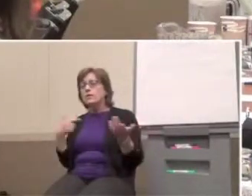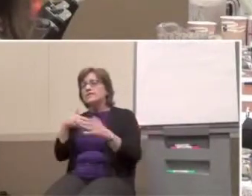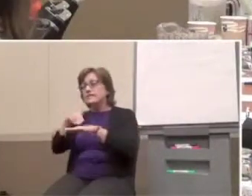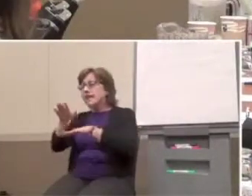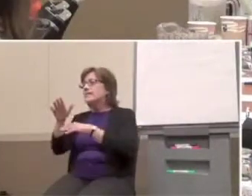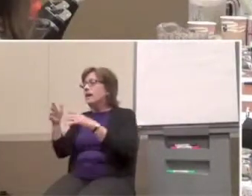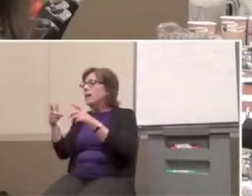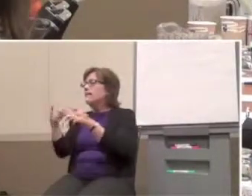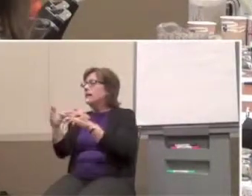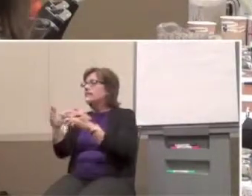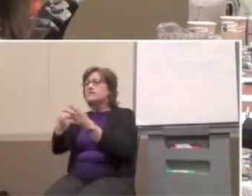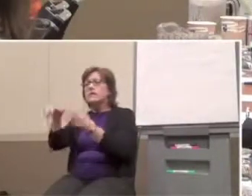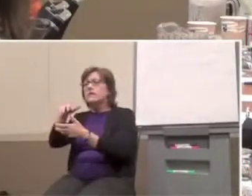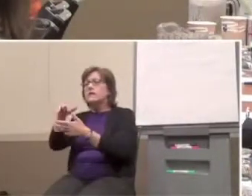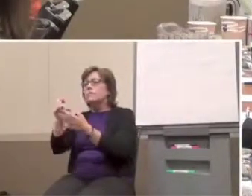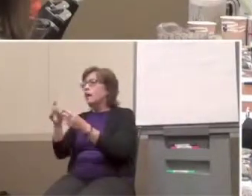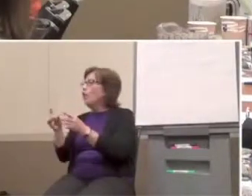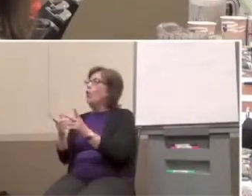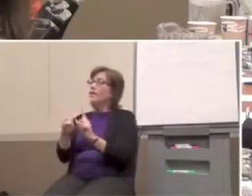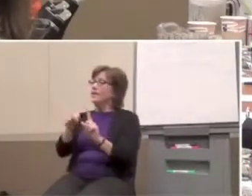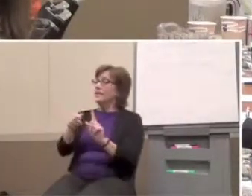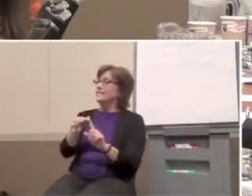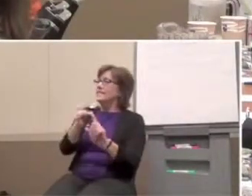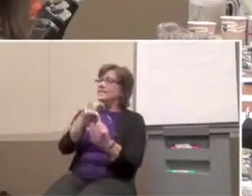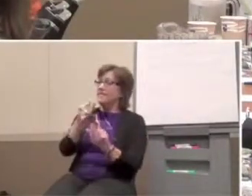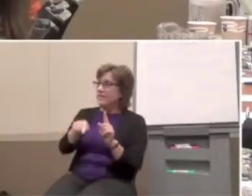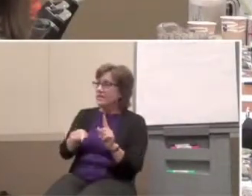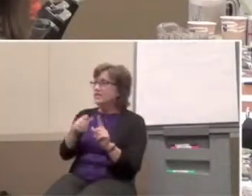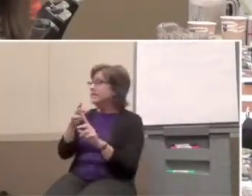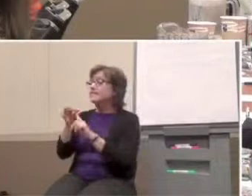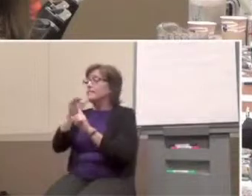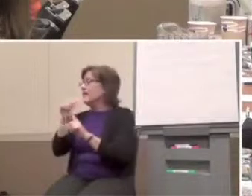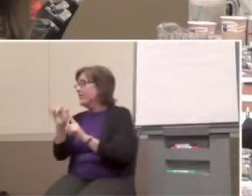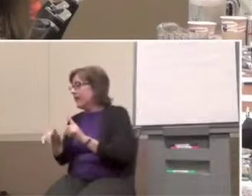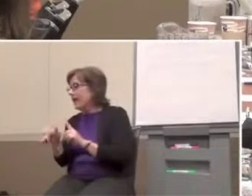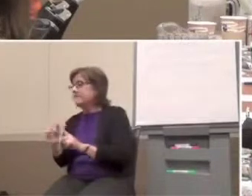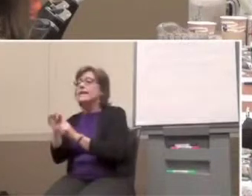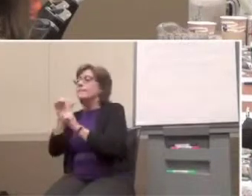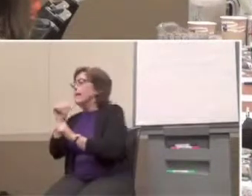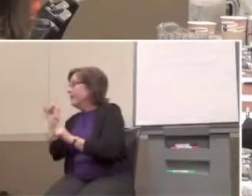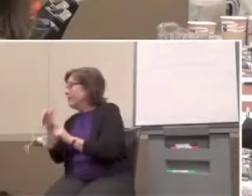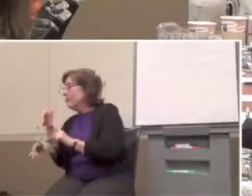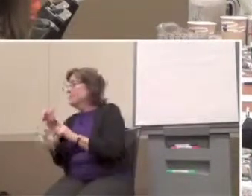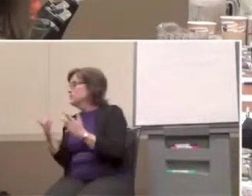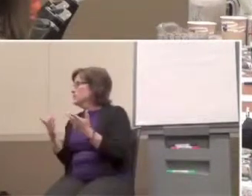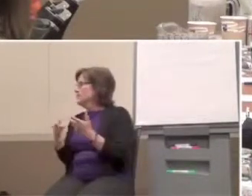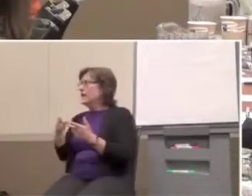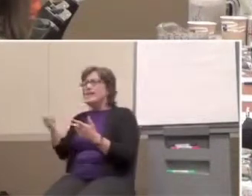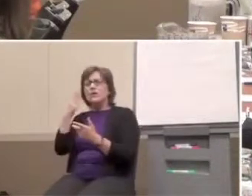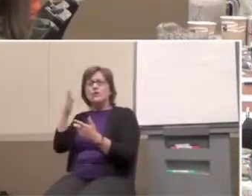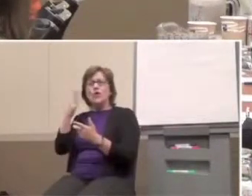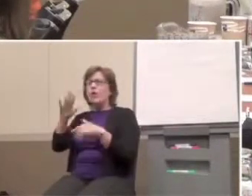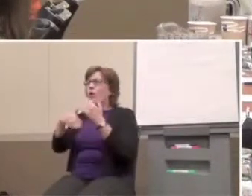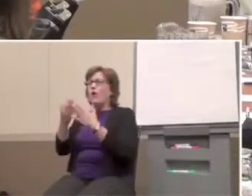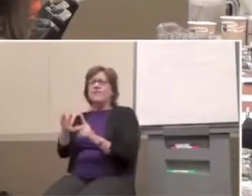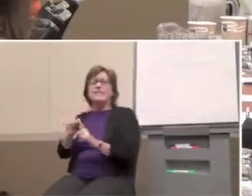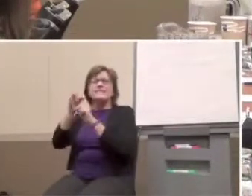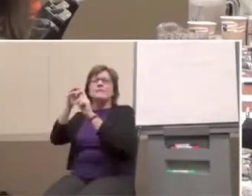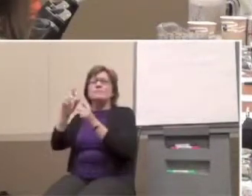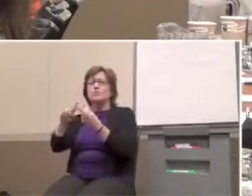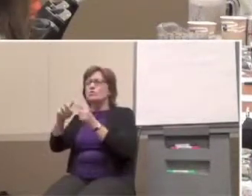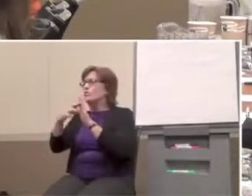Well, there's an exception here, and there's an exception here, but they don't know all the exceptions. Right. It's our belief that it's an exception. So sometimes I